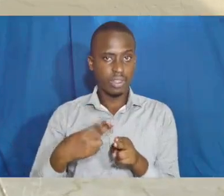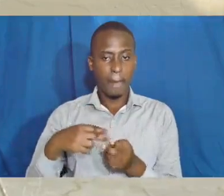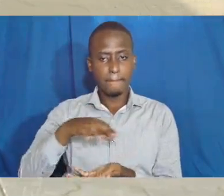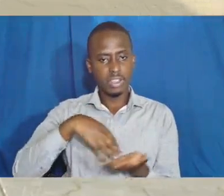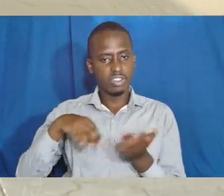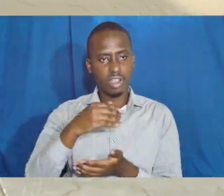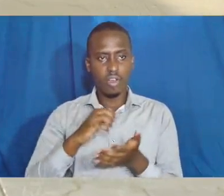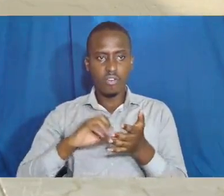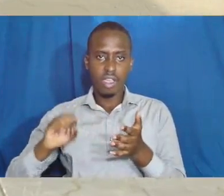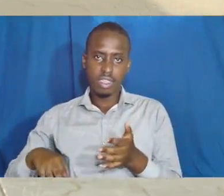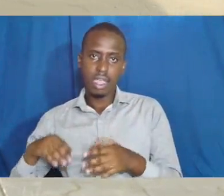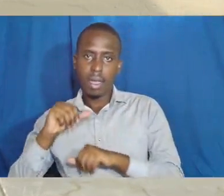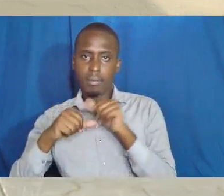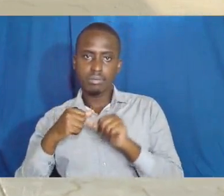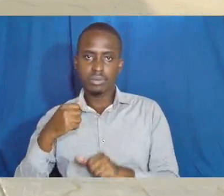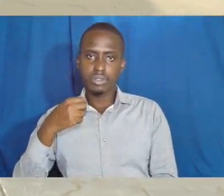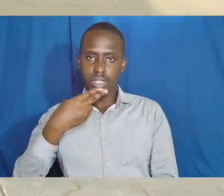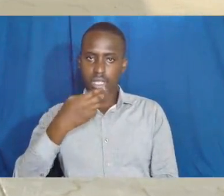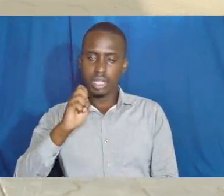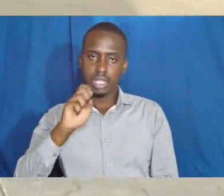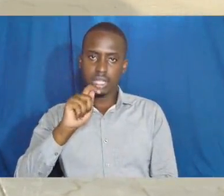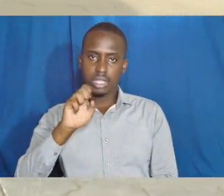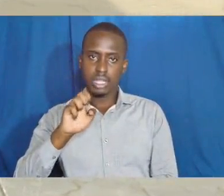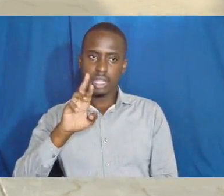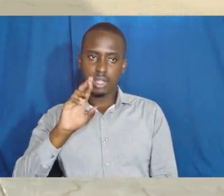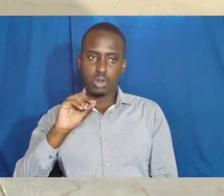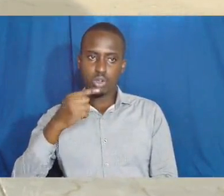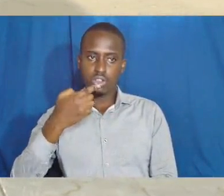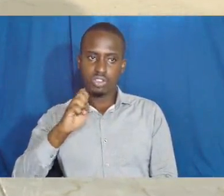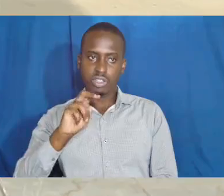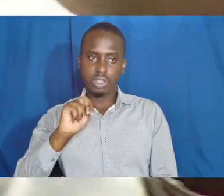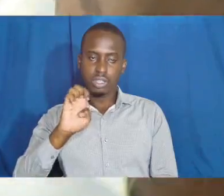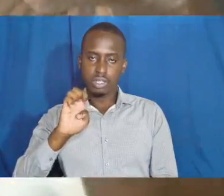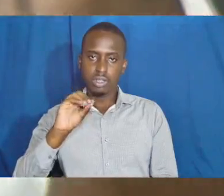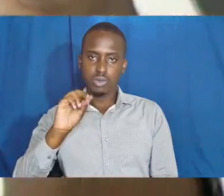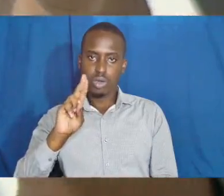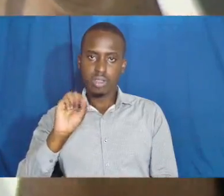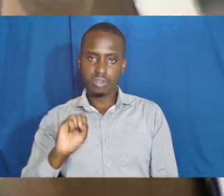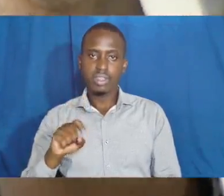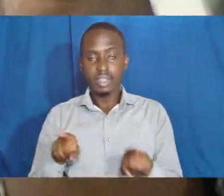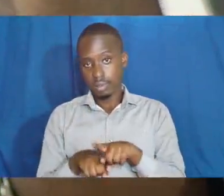mixture, apart from being heterogeneous, this is one of the examples